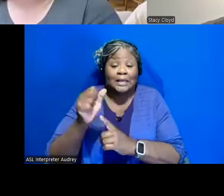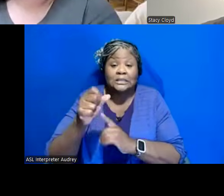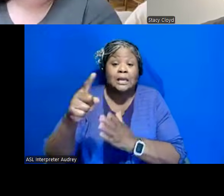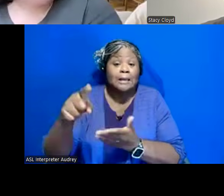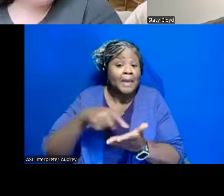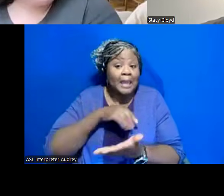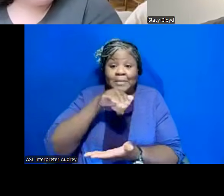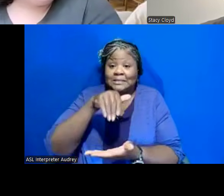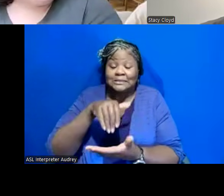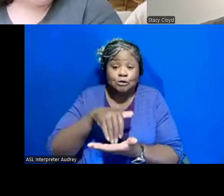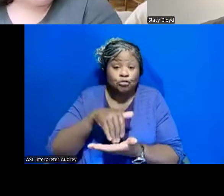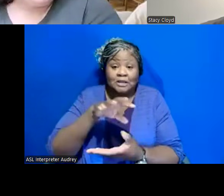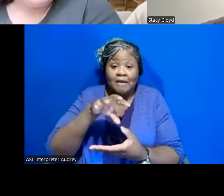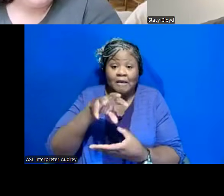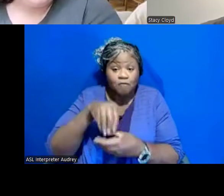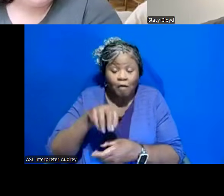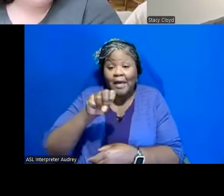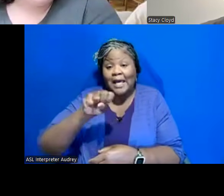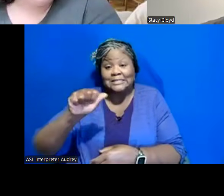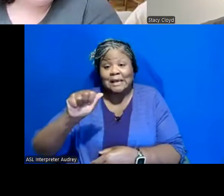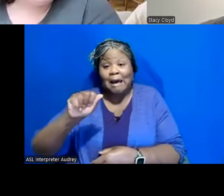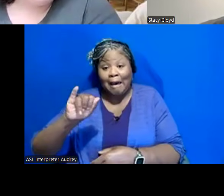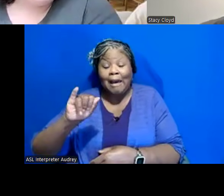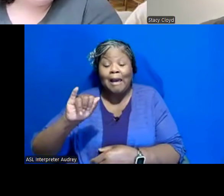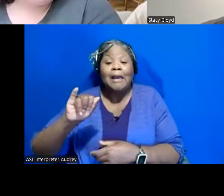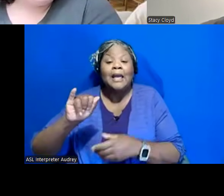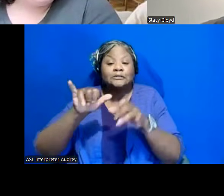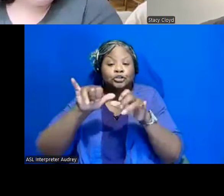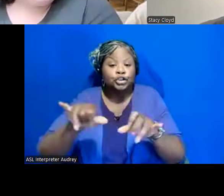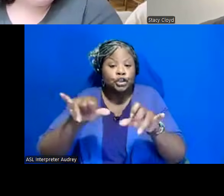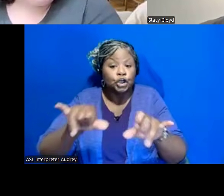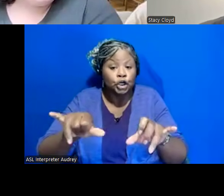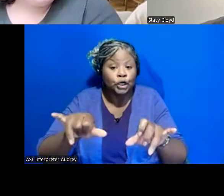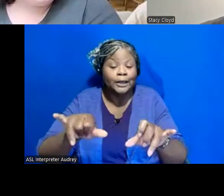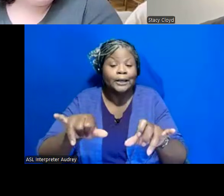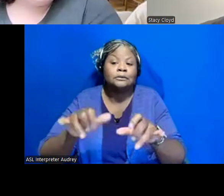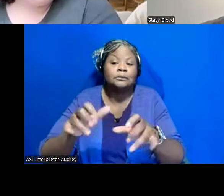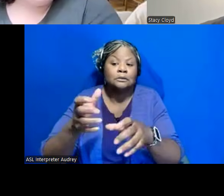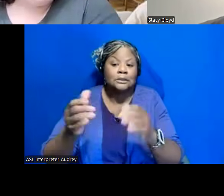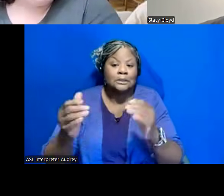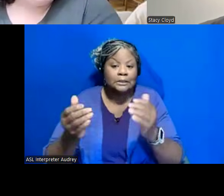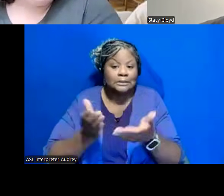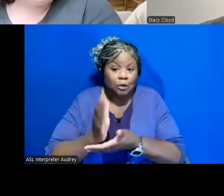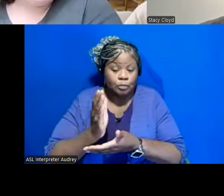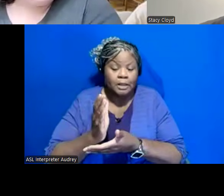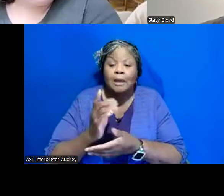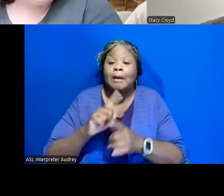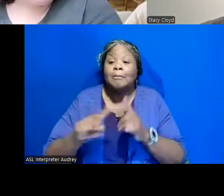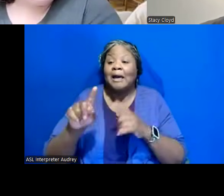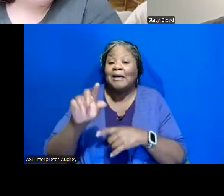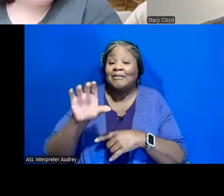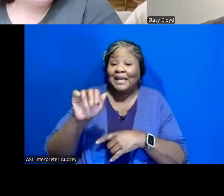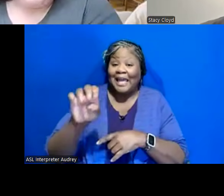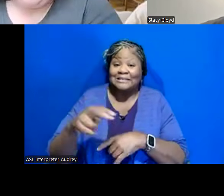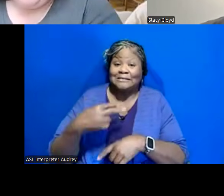involved generally in SSI matters, except maybe if there's concurrent SSI in Title II. But if a case is stuck at the